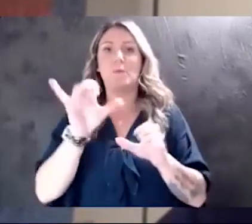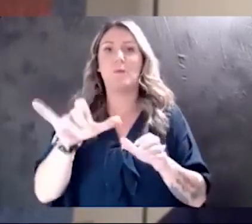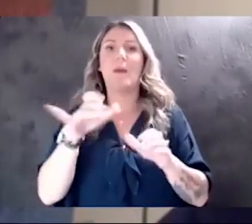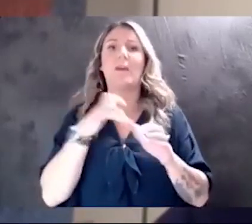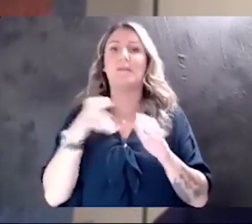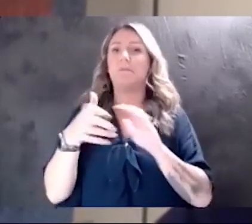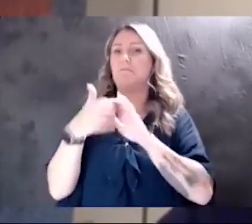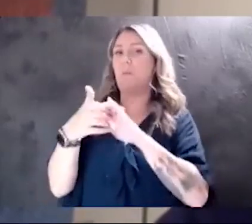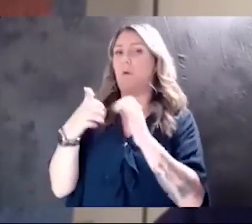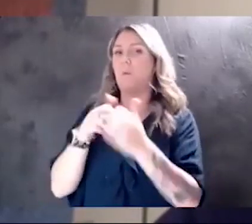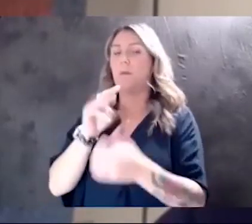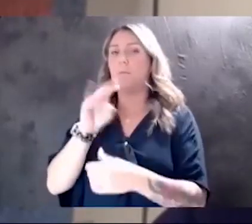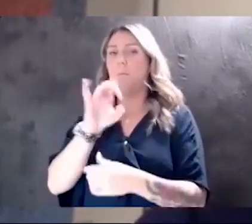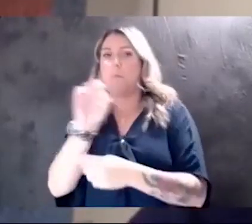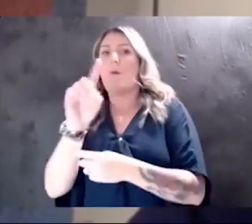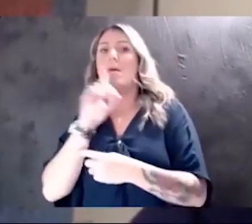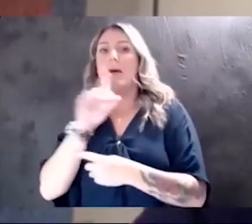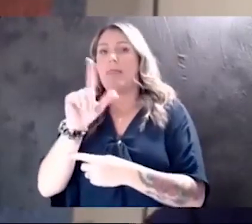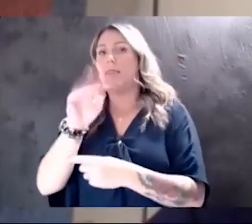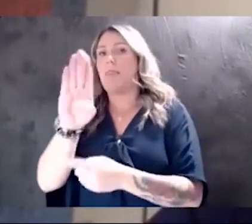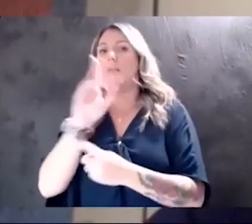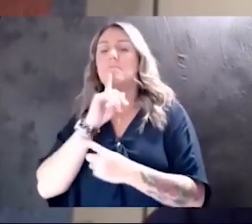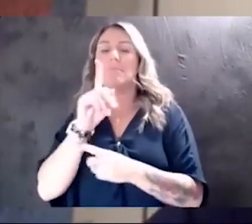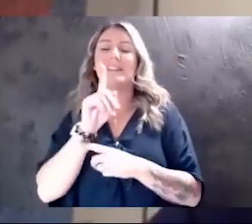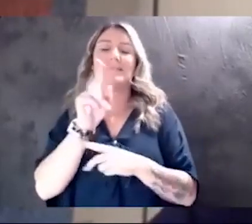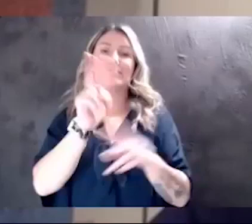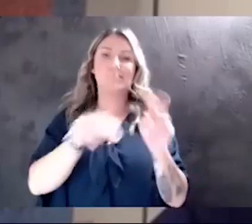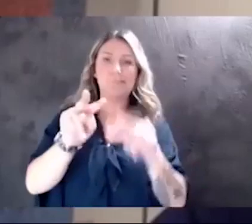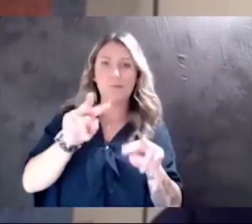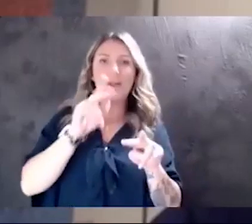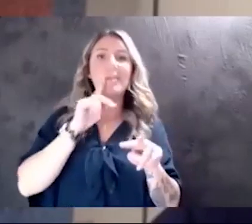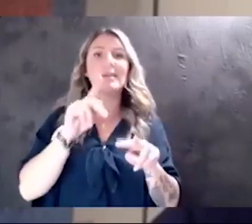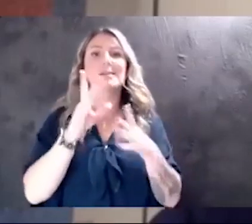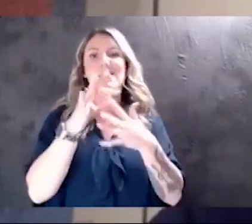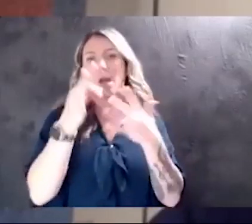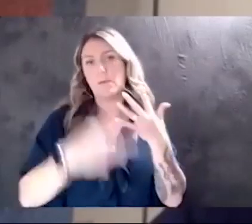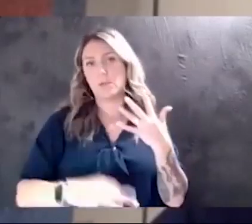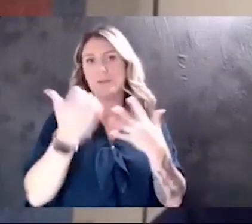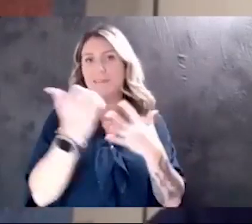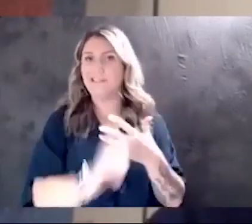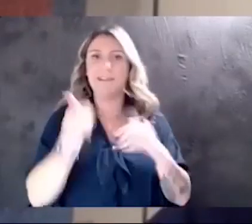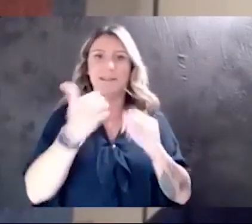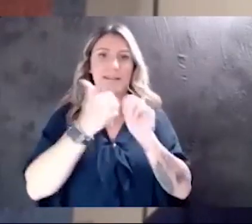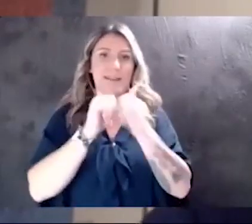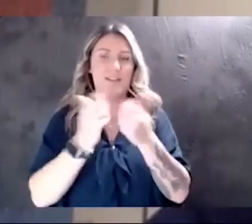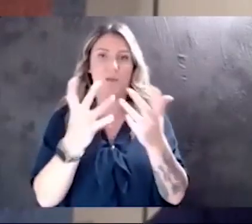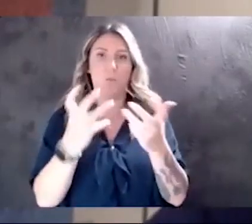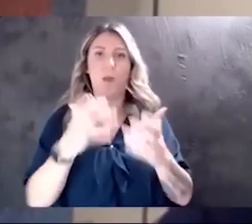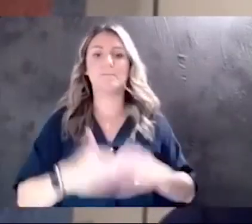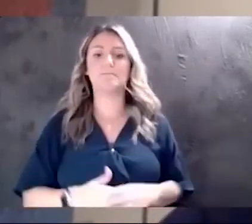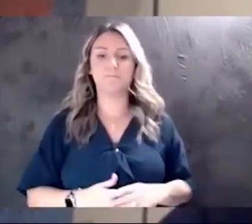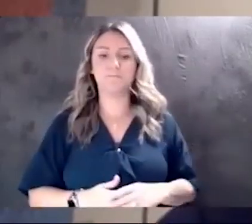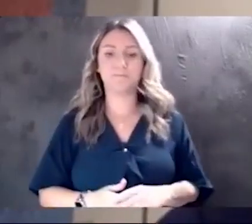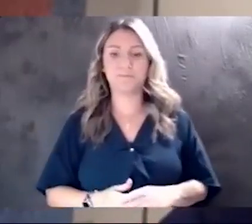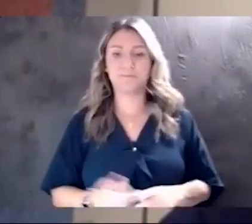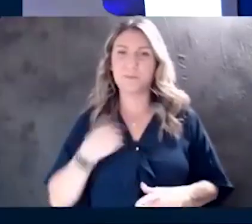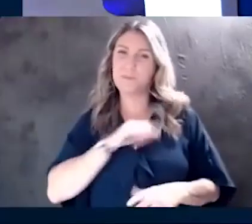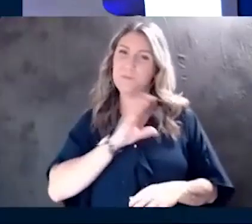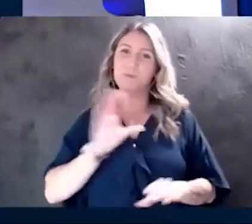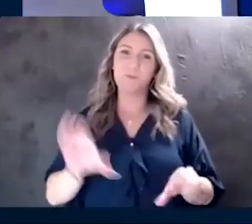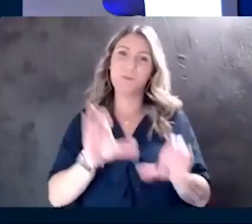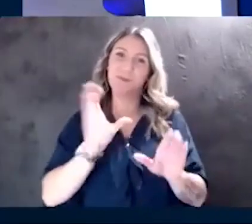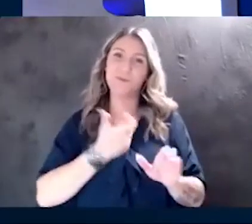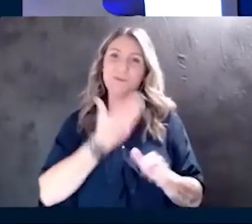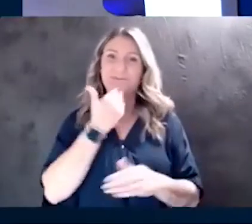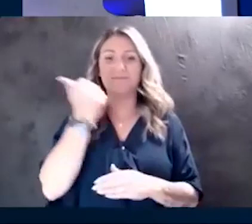will be offering surveillance testing. It's optional, but Excellent. to any athlete who wants that. So we will we'll do our best. Is that